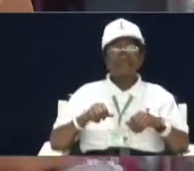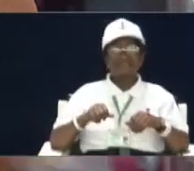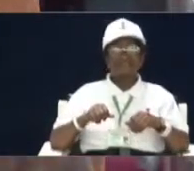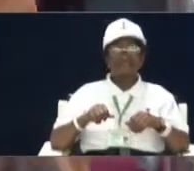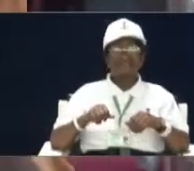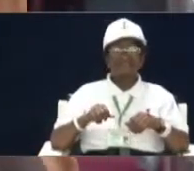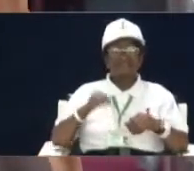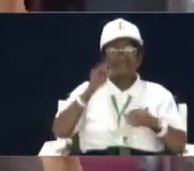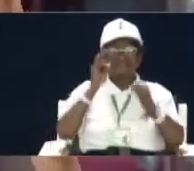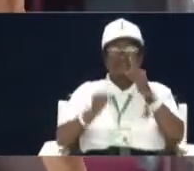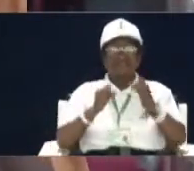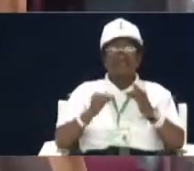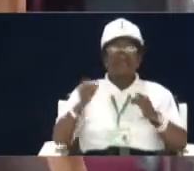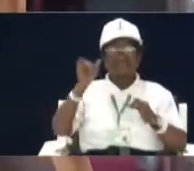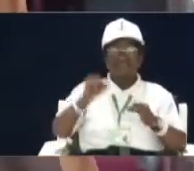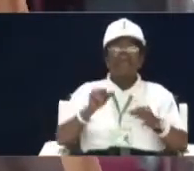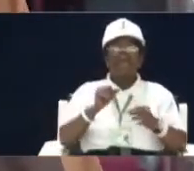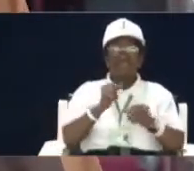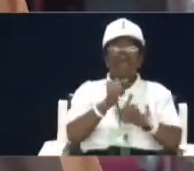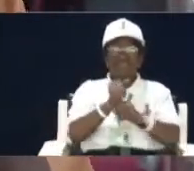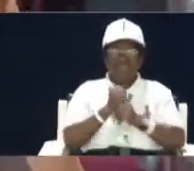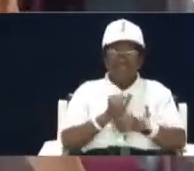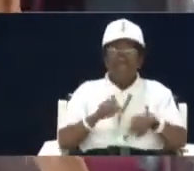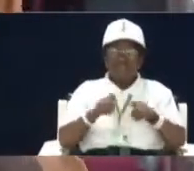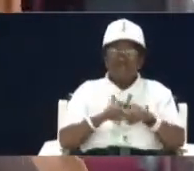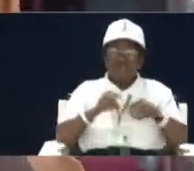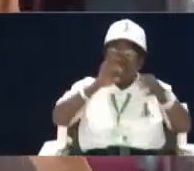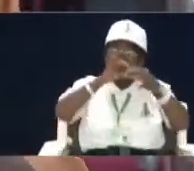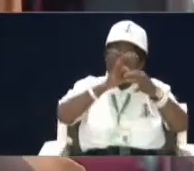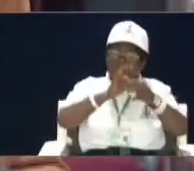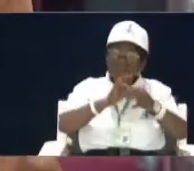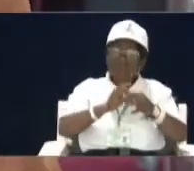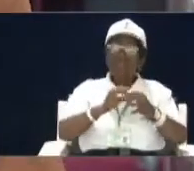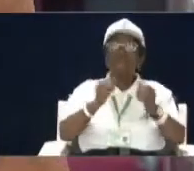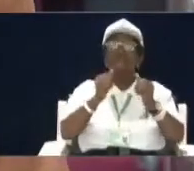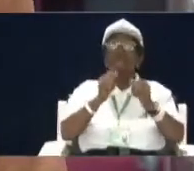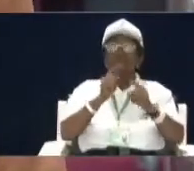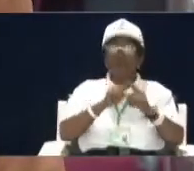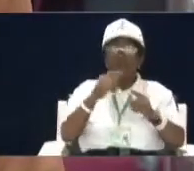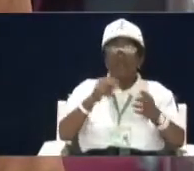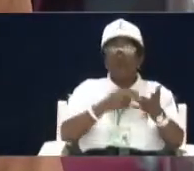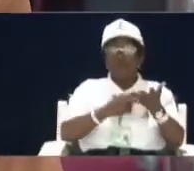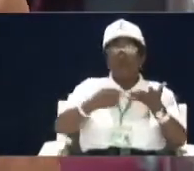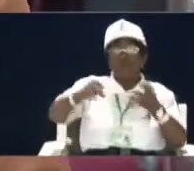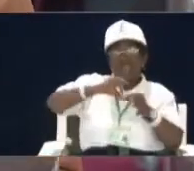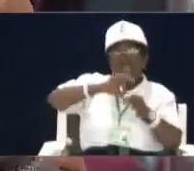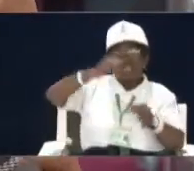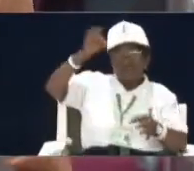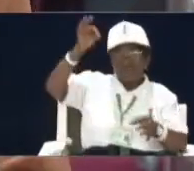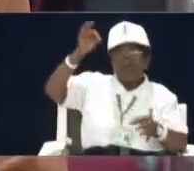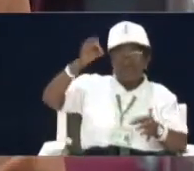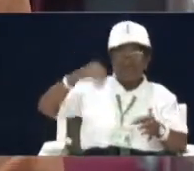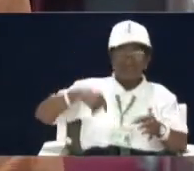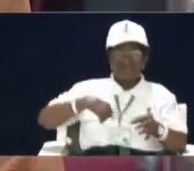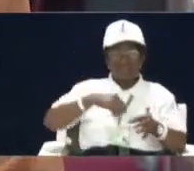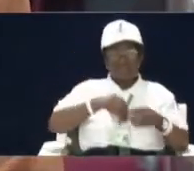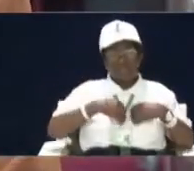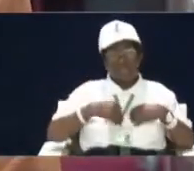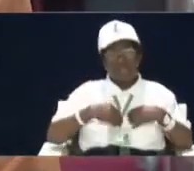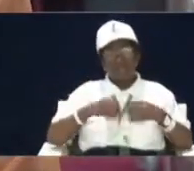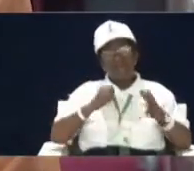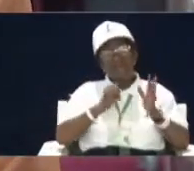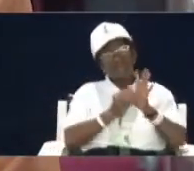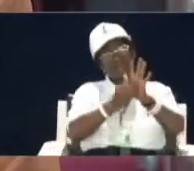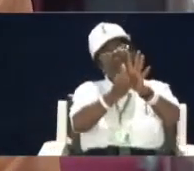If they get so connected to the Holy Spirit. We have examples